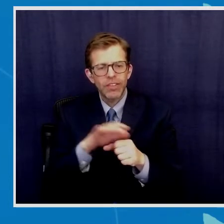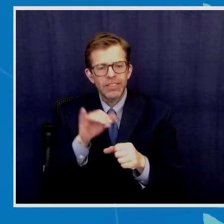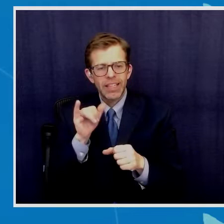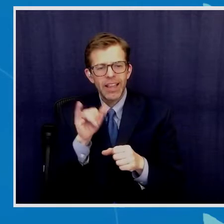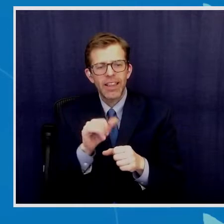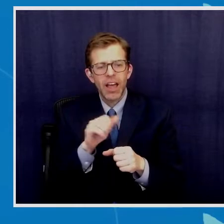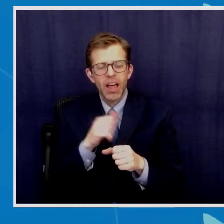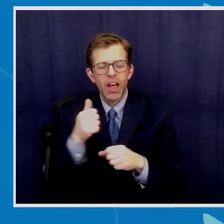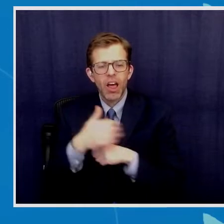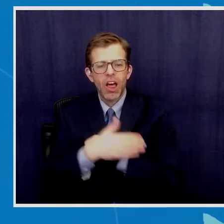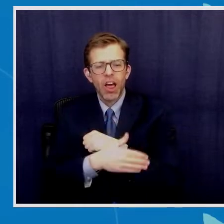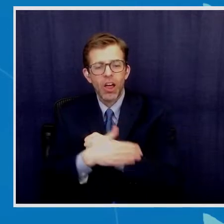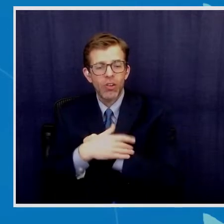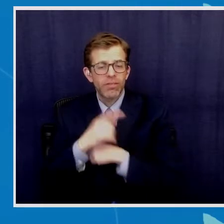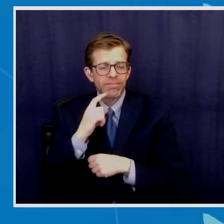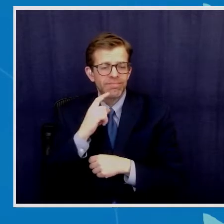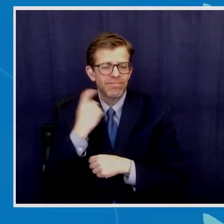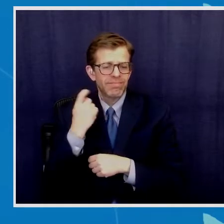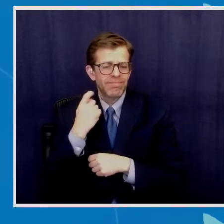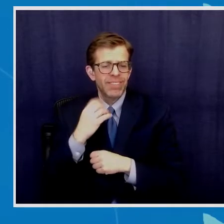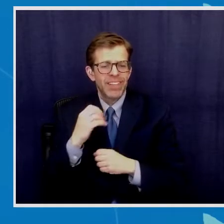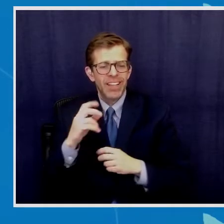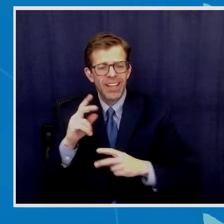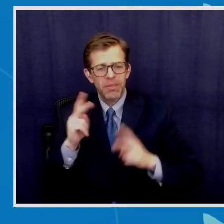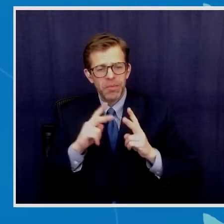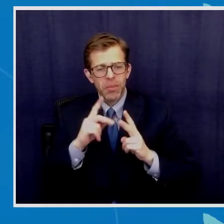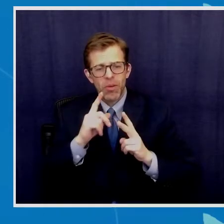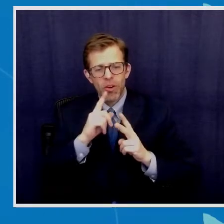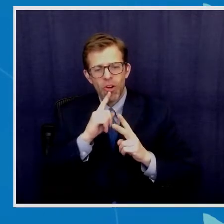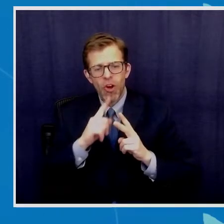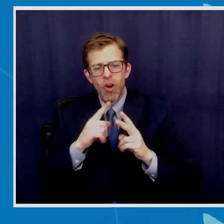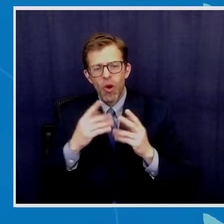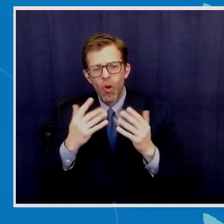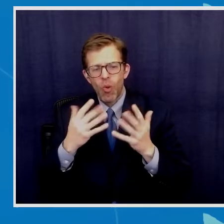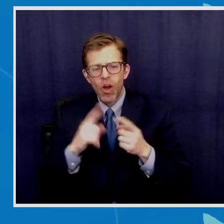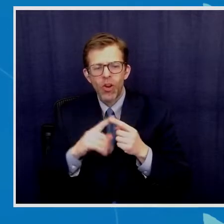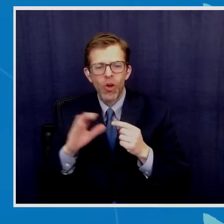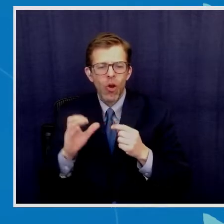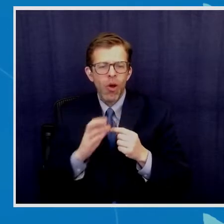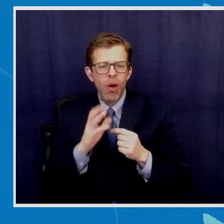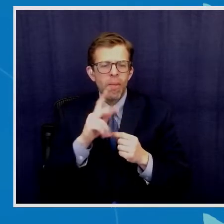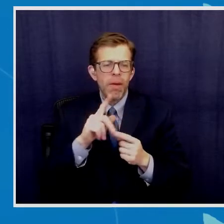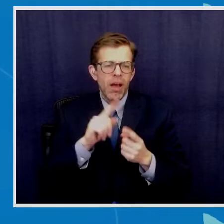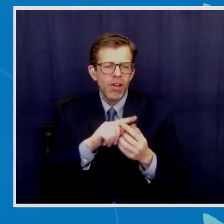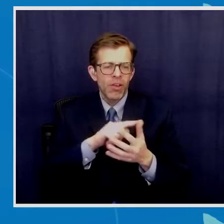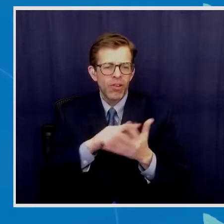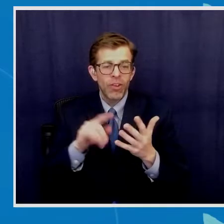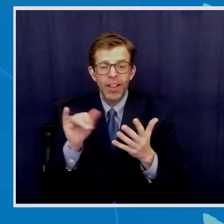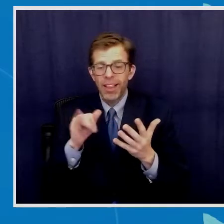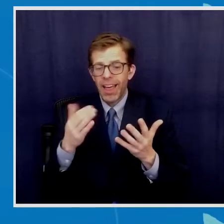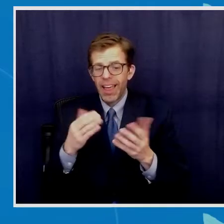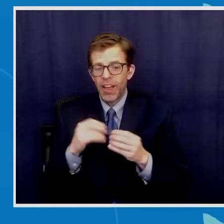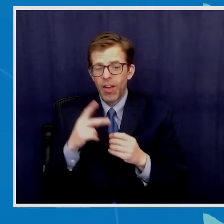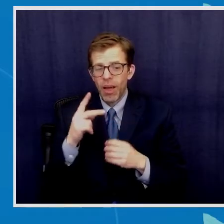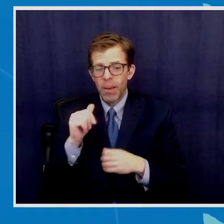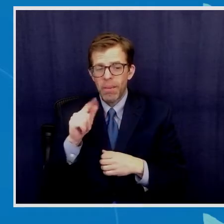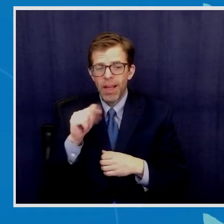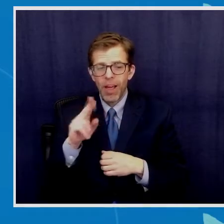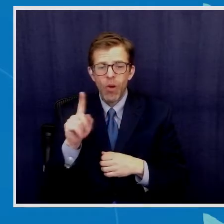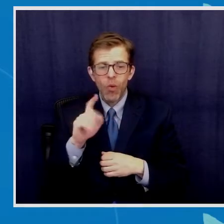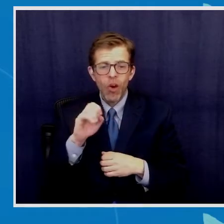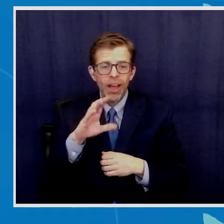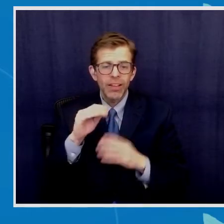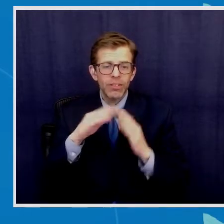countries envy, and that actually people are dearly waiting to go back to, such as here in Palau, where the ecosystems are